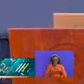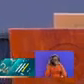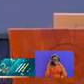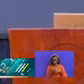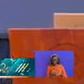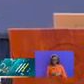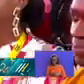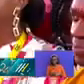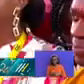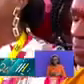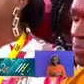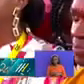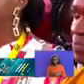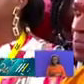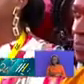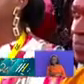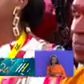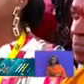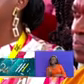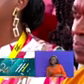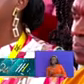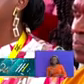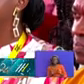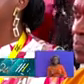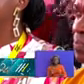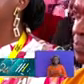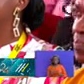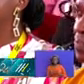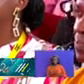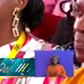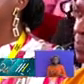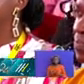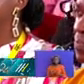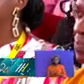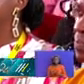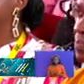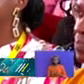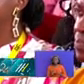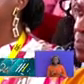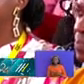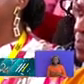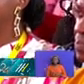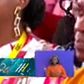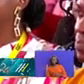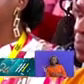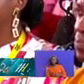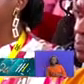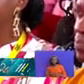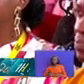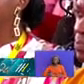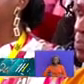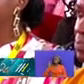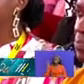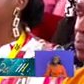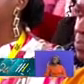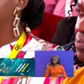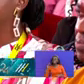and I'm sorry to say our theology is also filled with raising appetites of material things